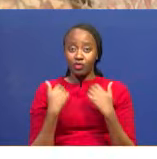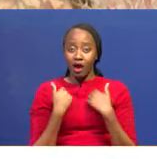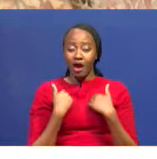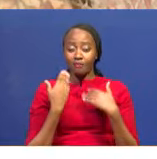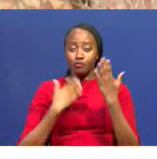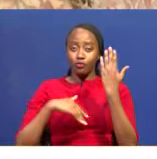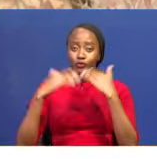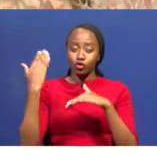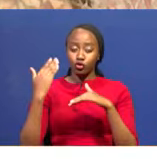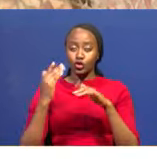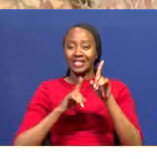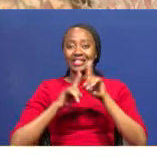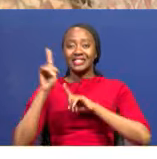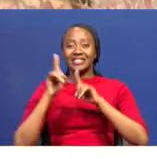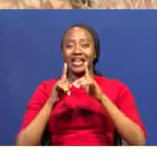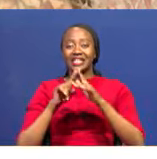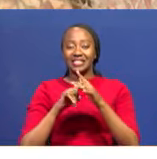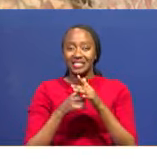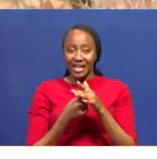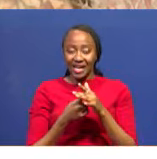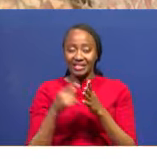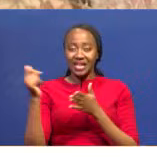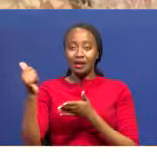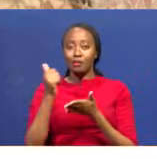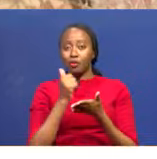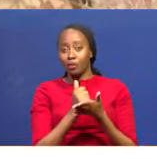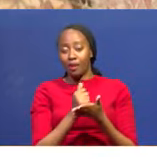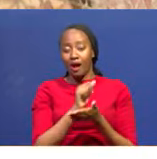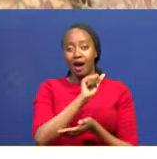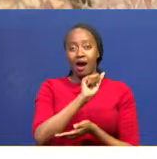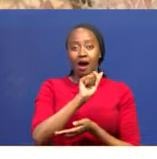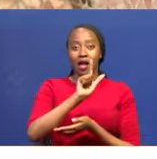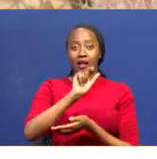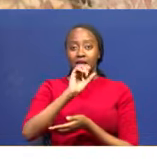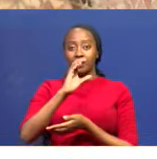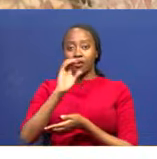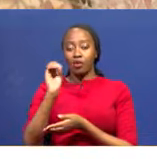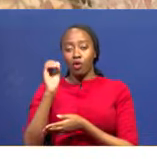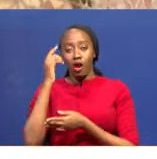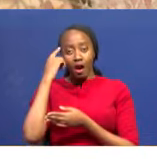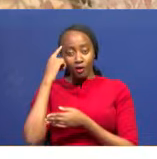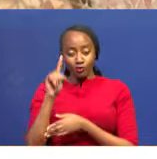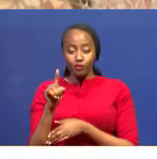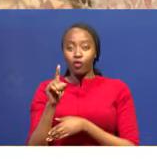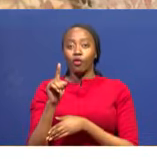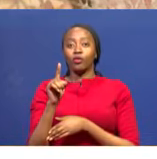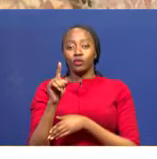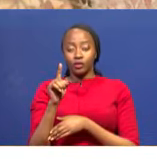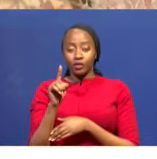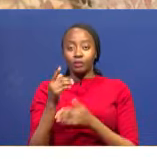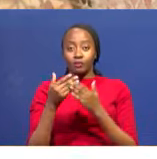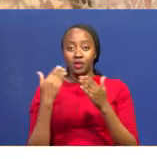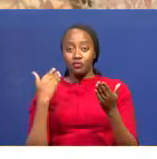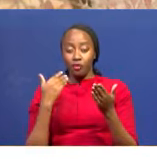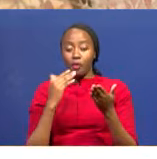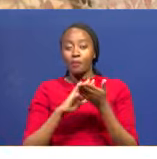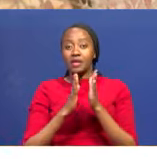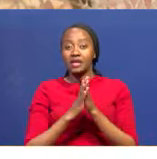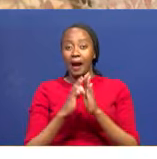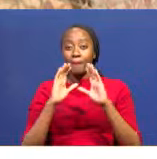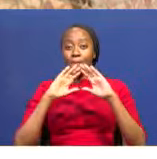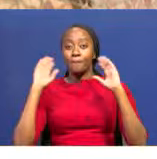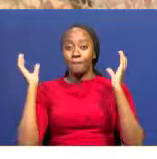journey began with his employment at the Alico Agency, American Life Insurance Company, where he became the global winner of